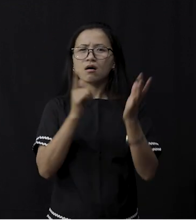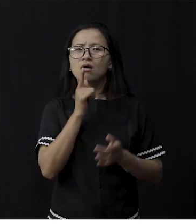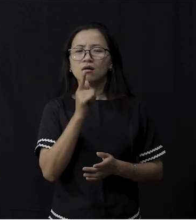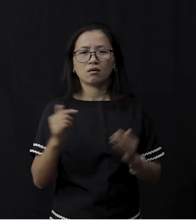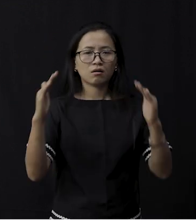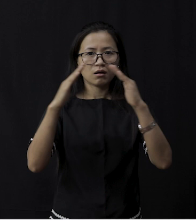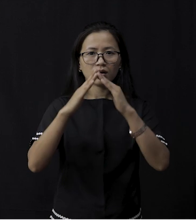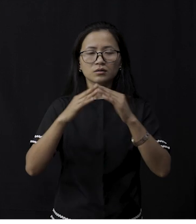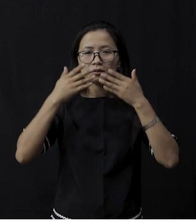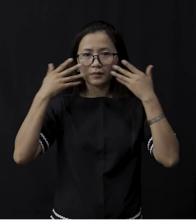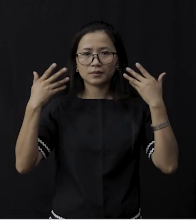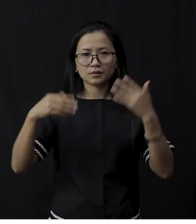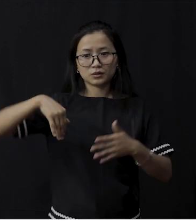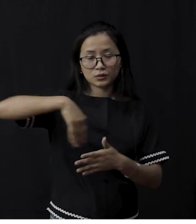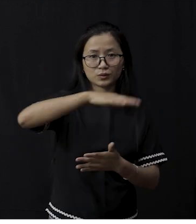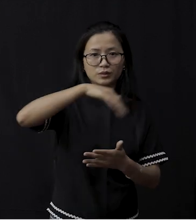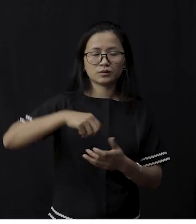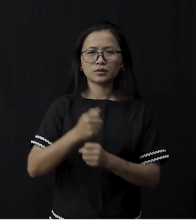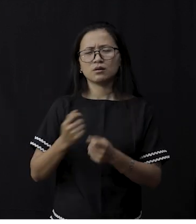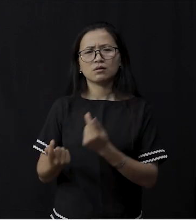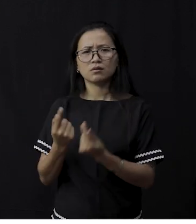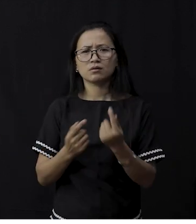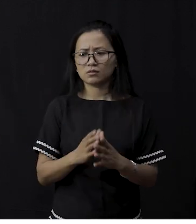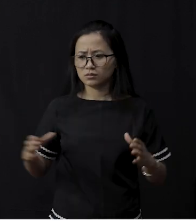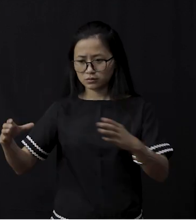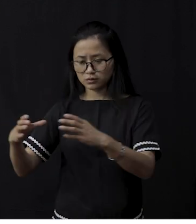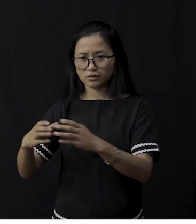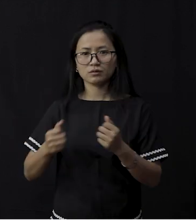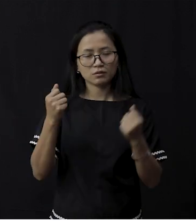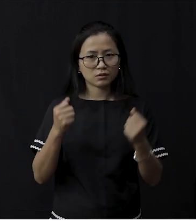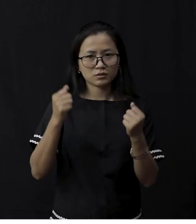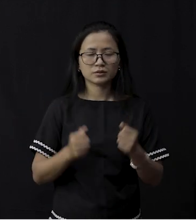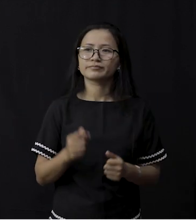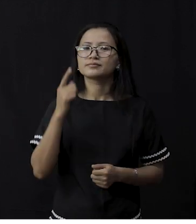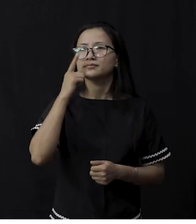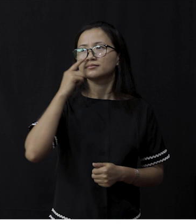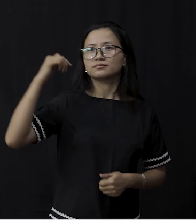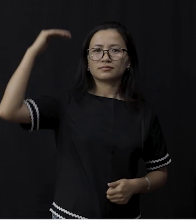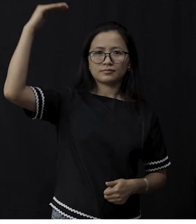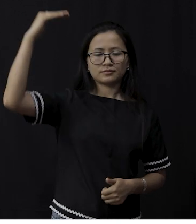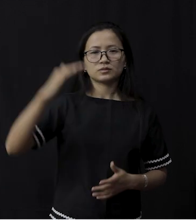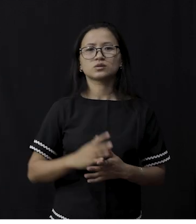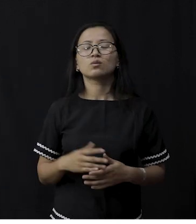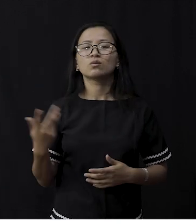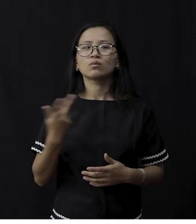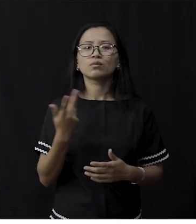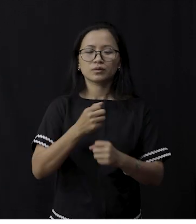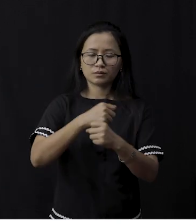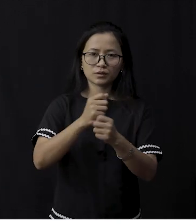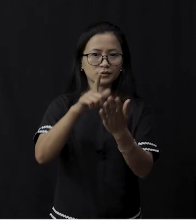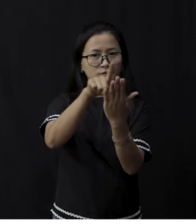uncle, house, cat, swings, garden, dustbin, cards, and Amella. So why are we making